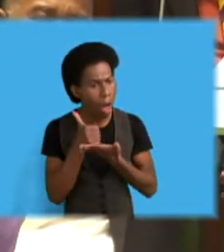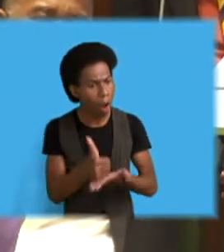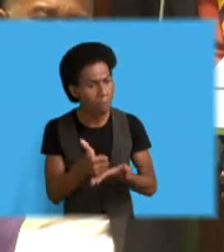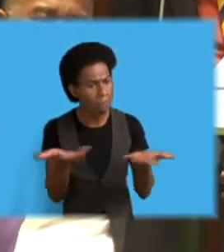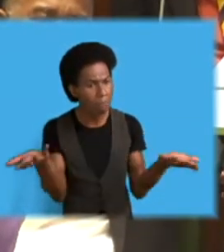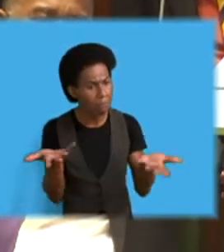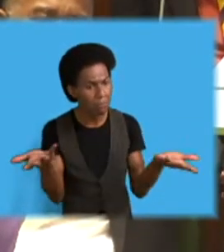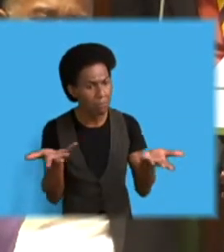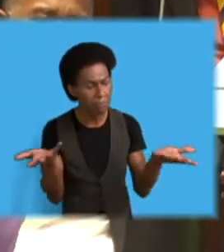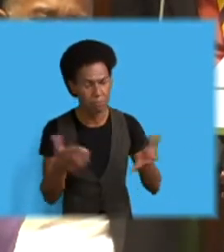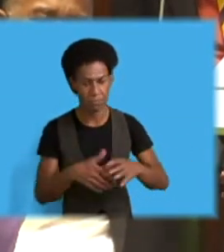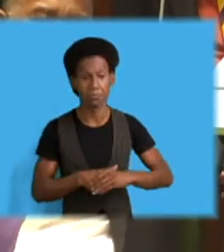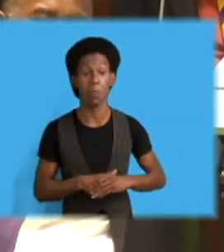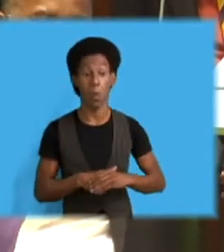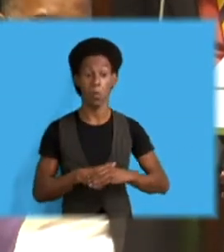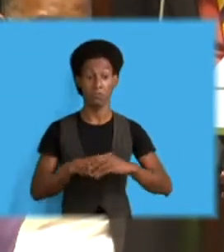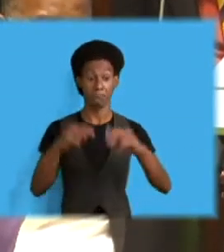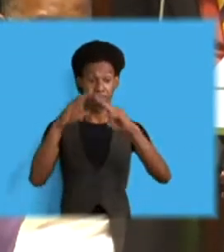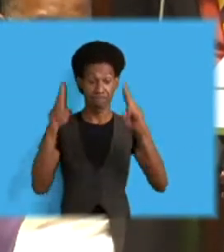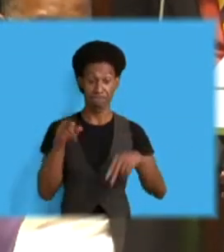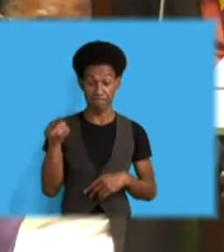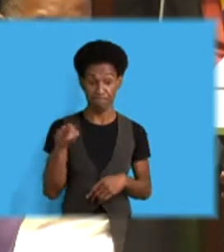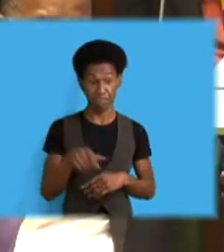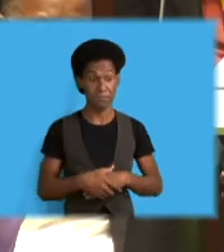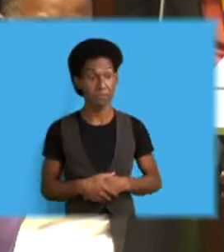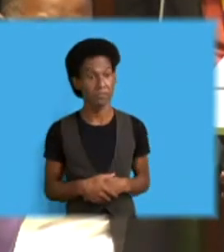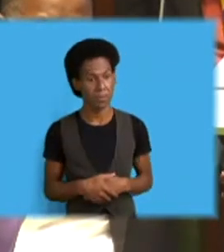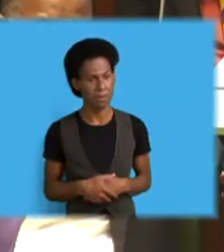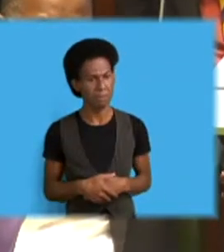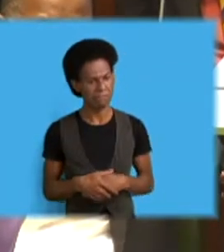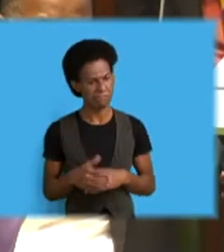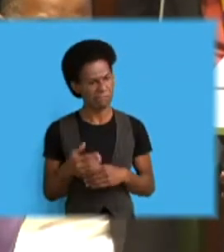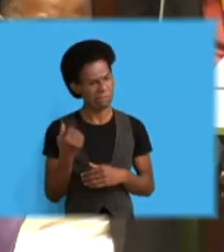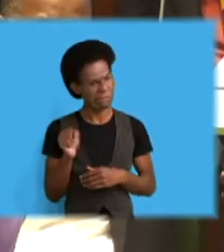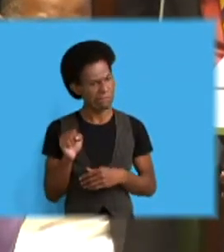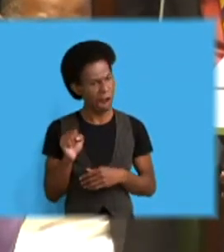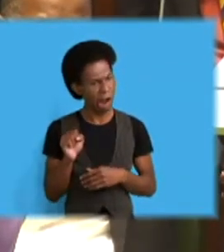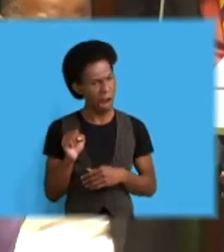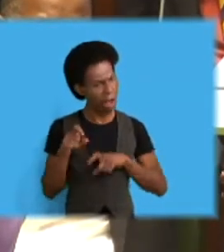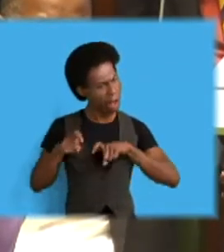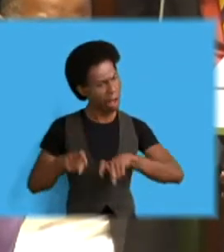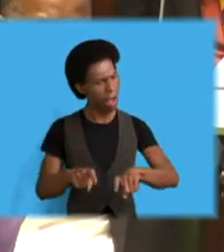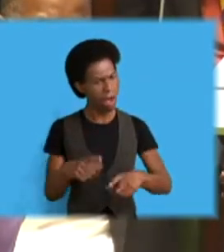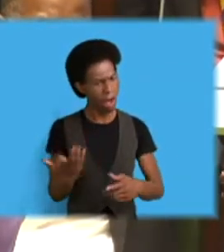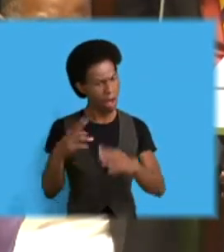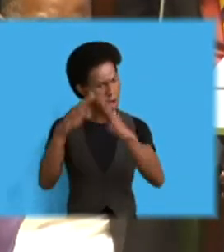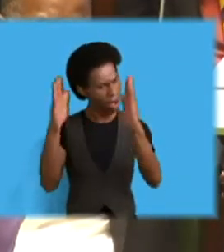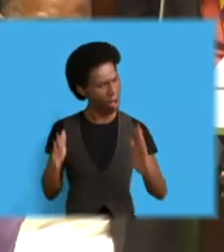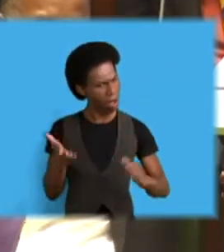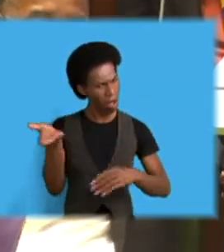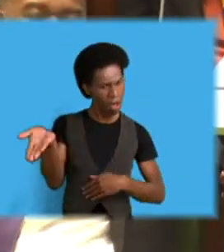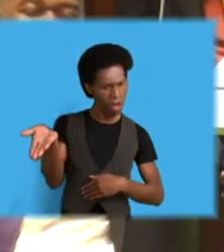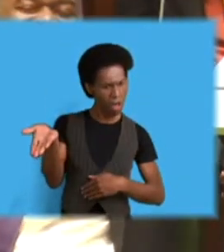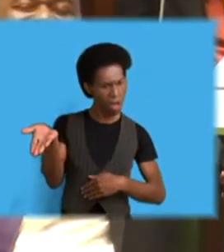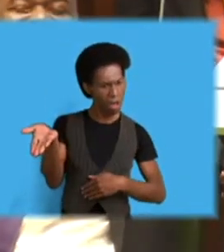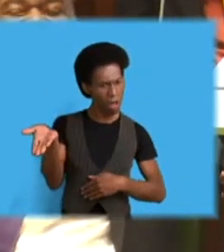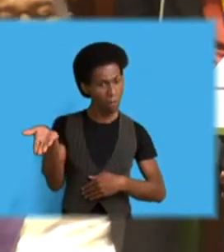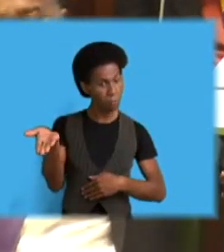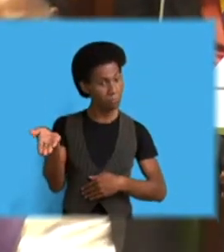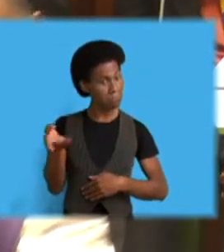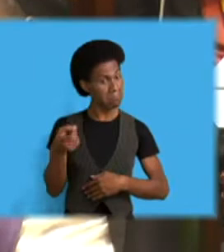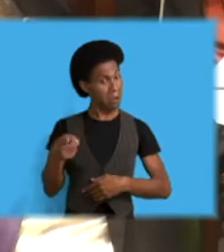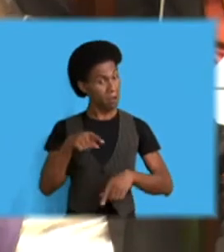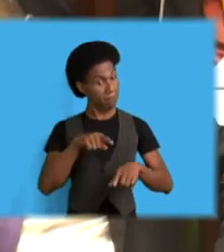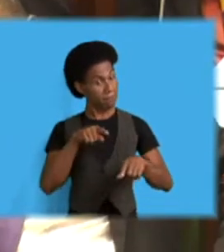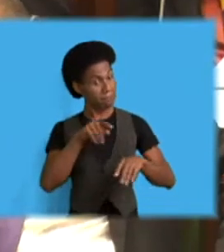to study in tents, politicians entering schools and classrooms without teacher license from TRB, and